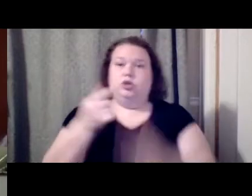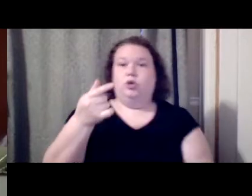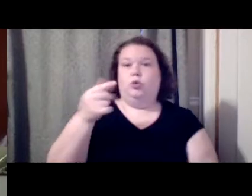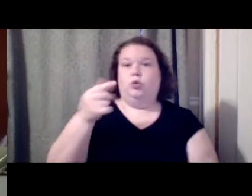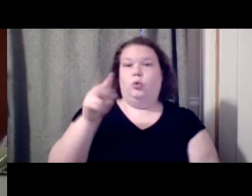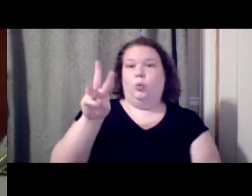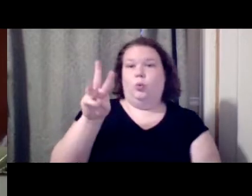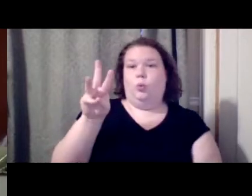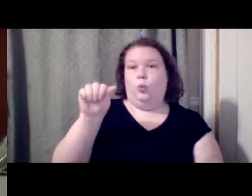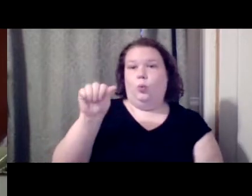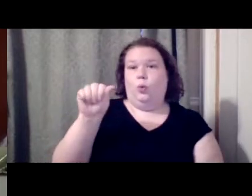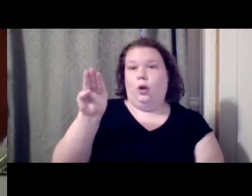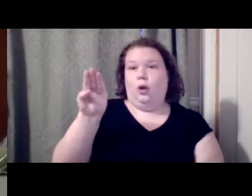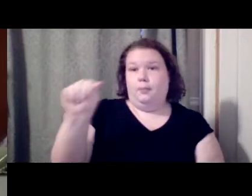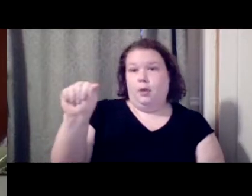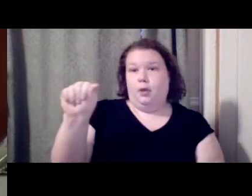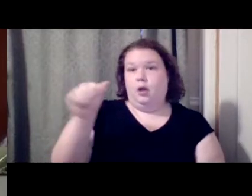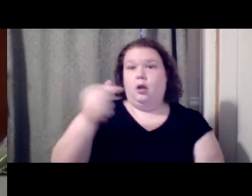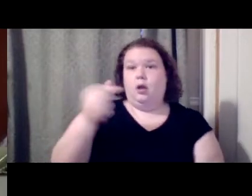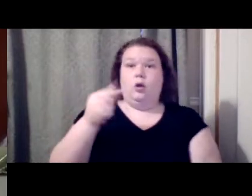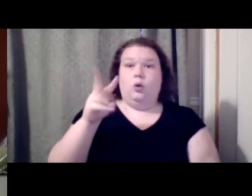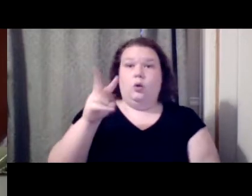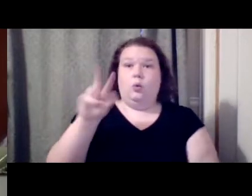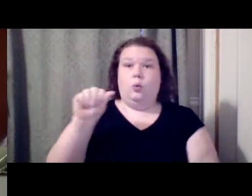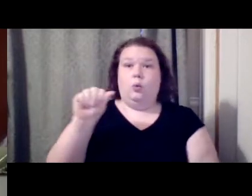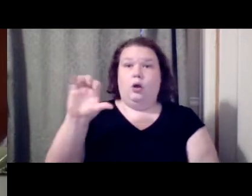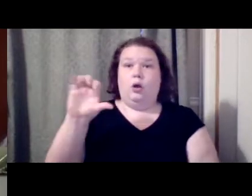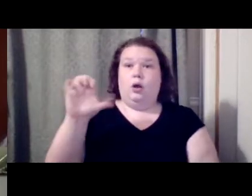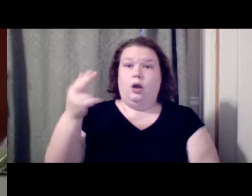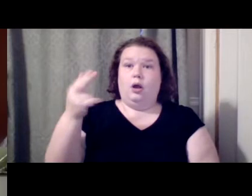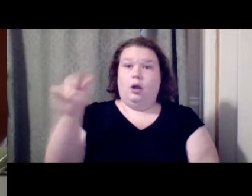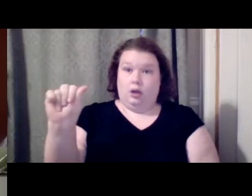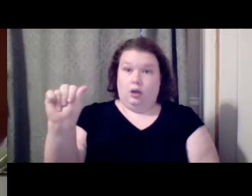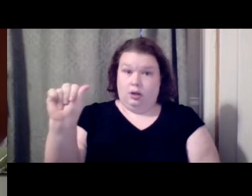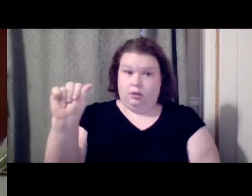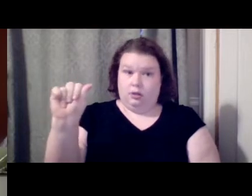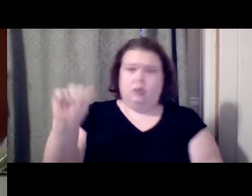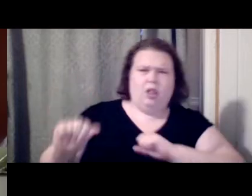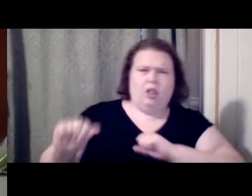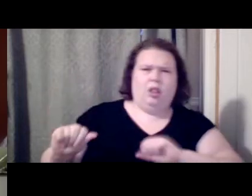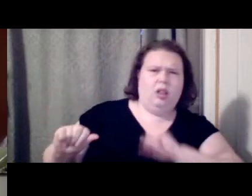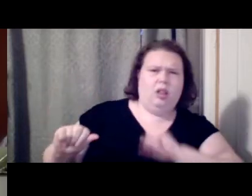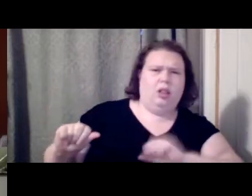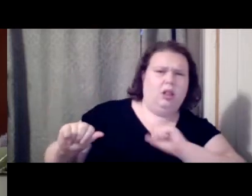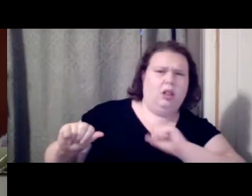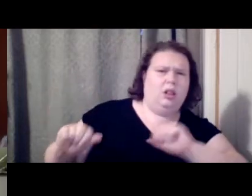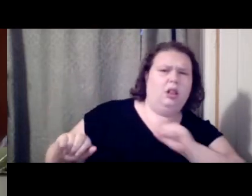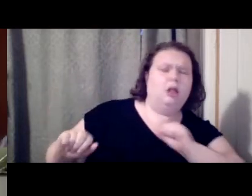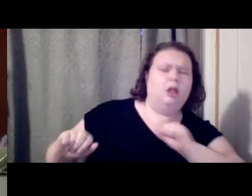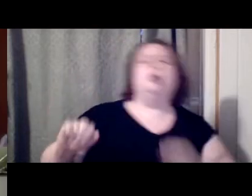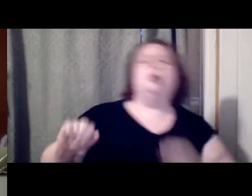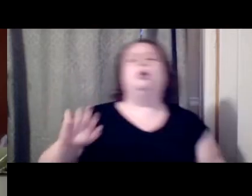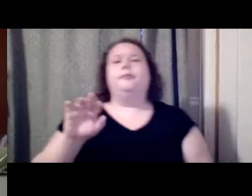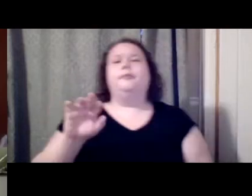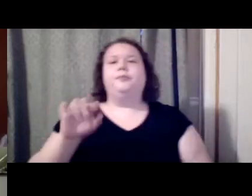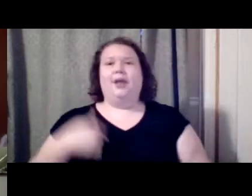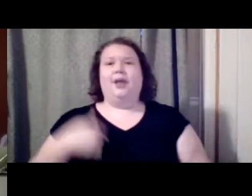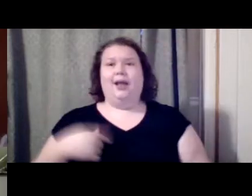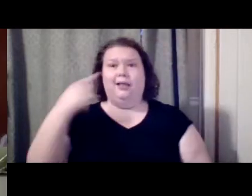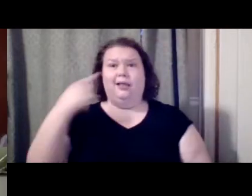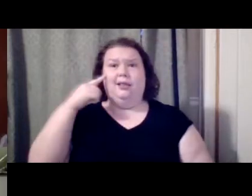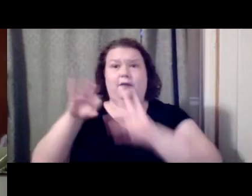as career and technology education. So I think that from a family standpoint, a lot of families